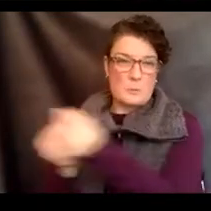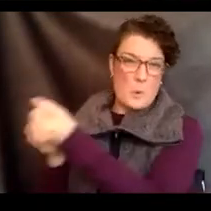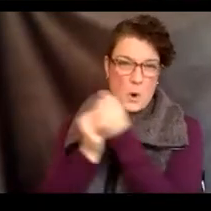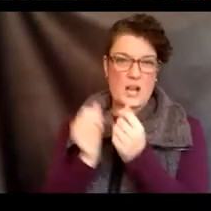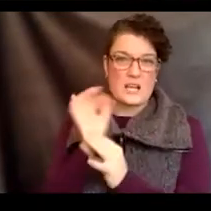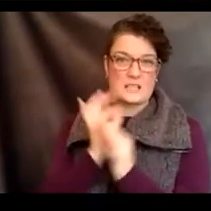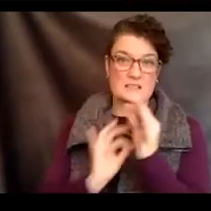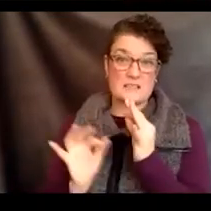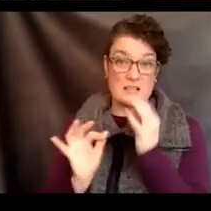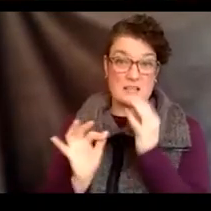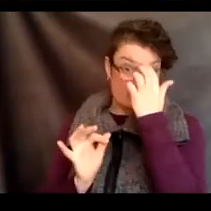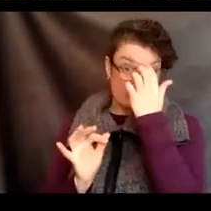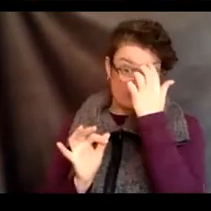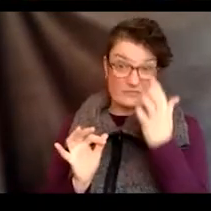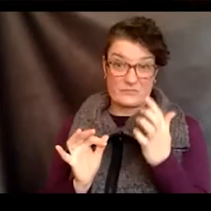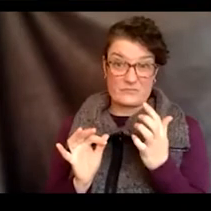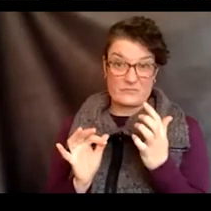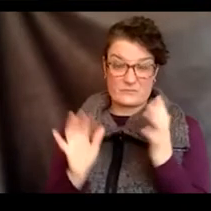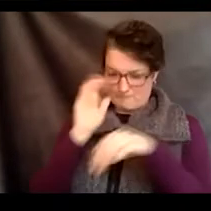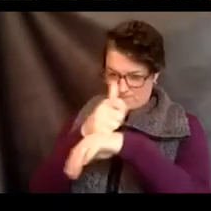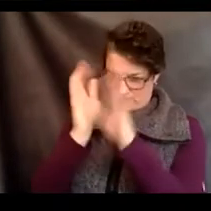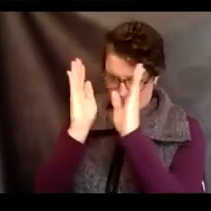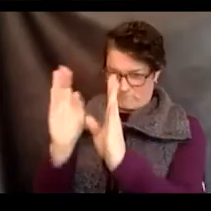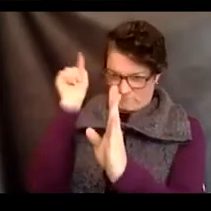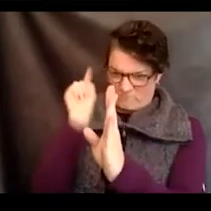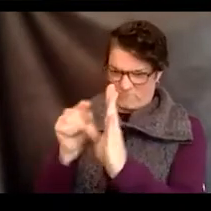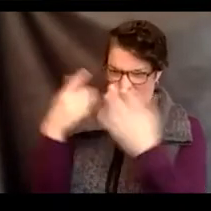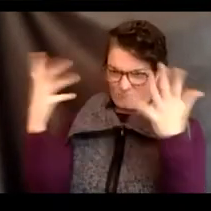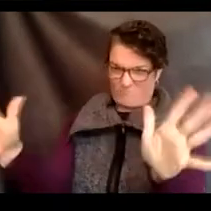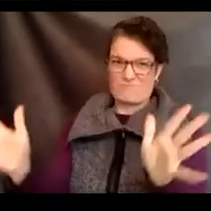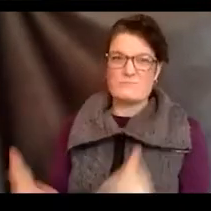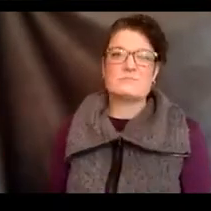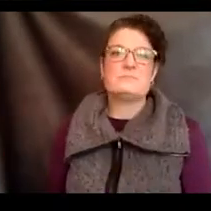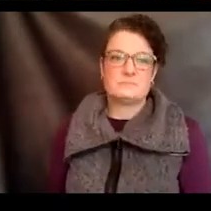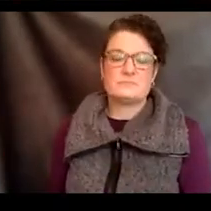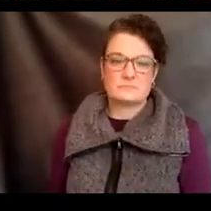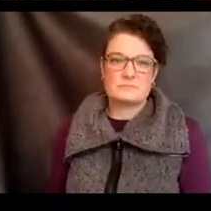just, you know, putting the tunnel vision goggles on them, I would say.